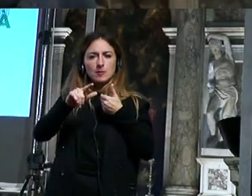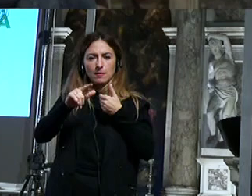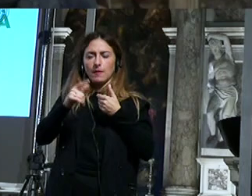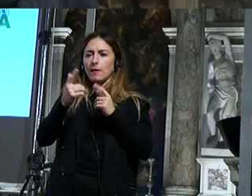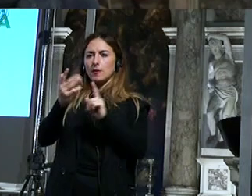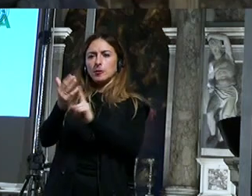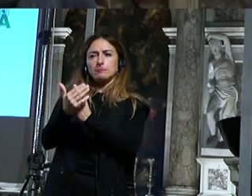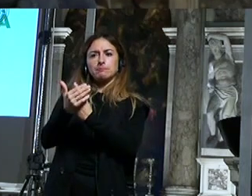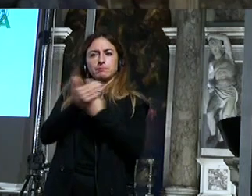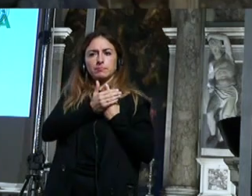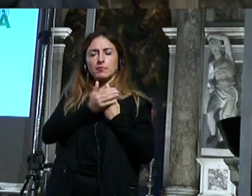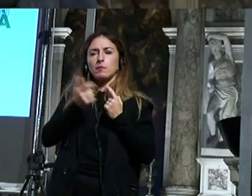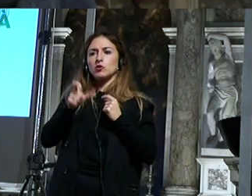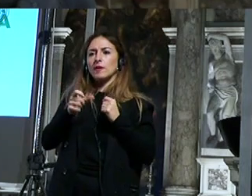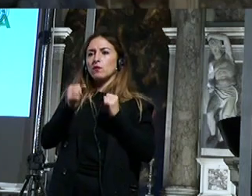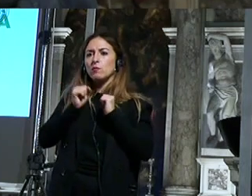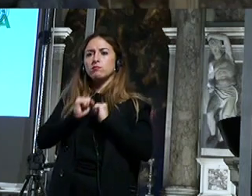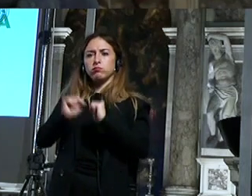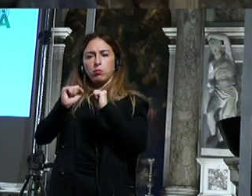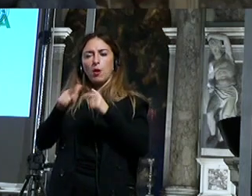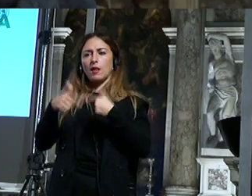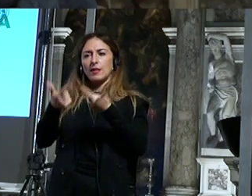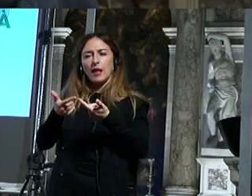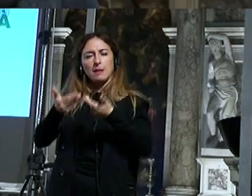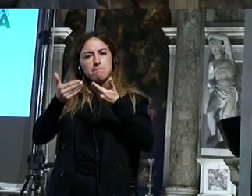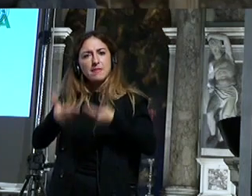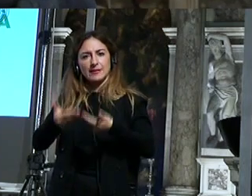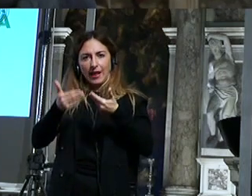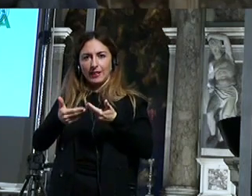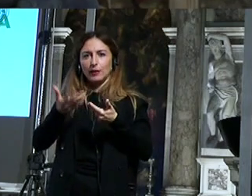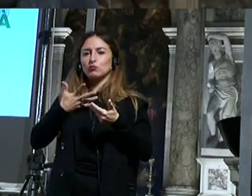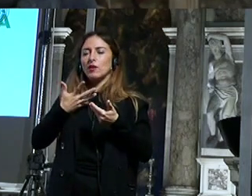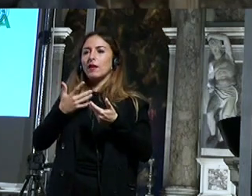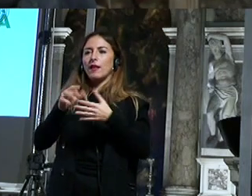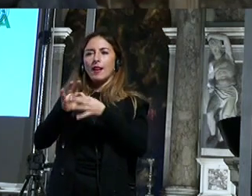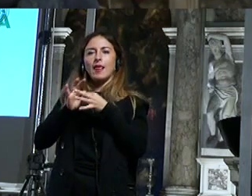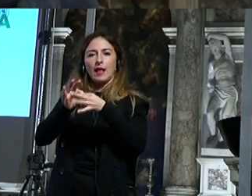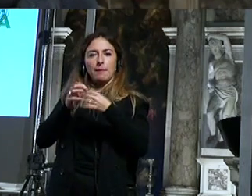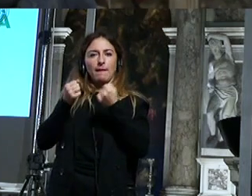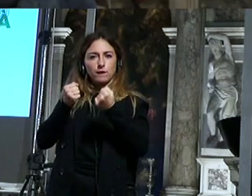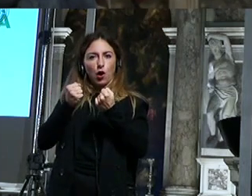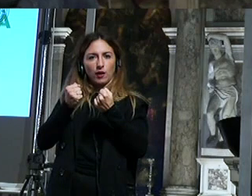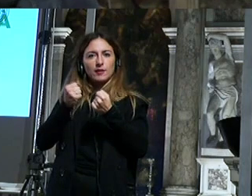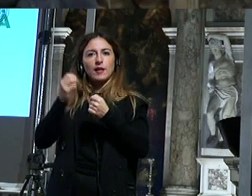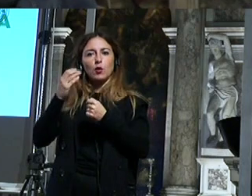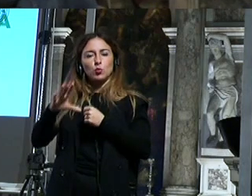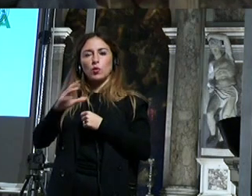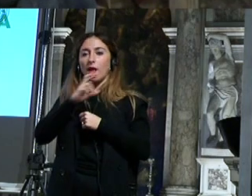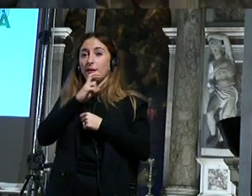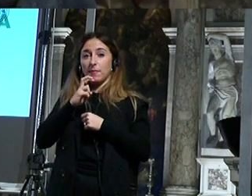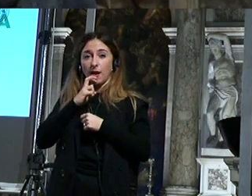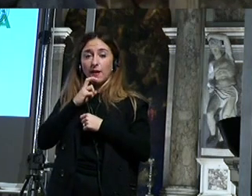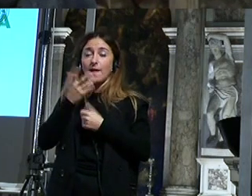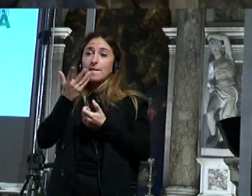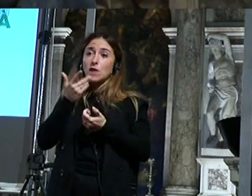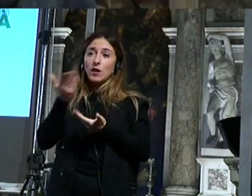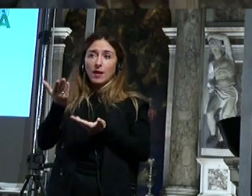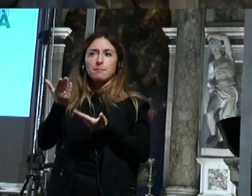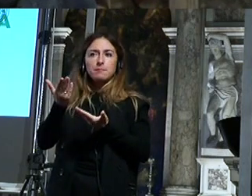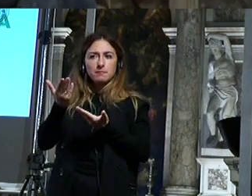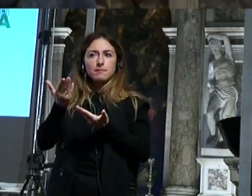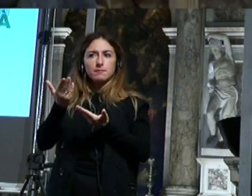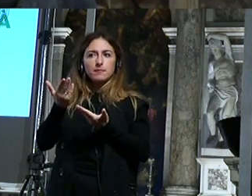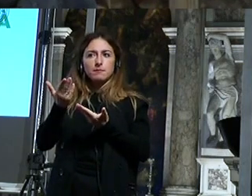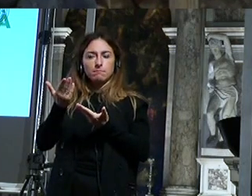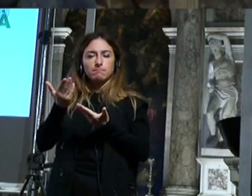Isaac, the binding into Jewish life. He wants to resist this moment on behalf of his child. So I was thinking about